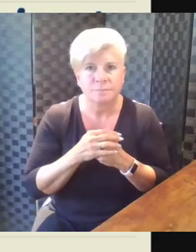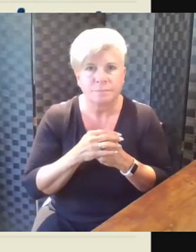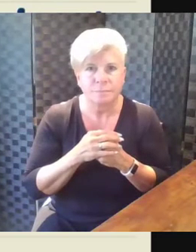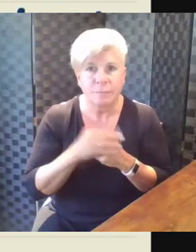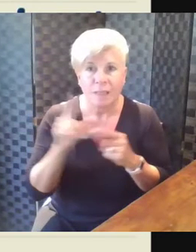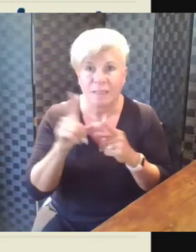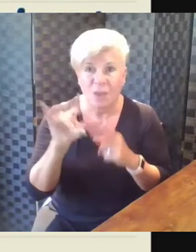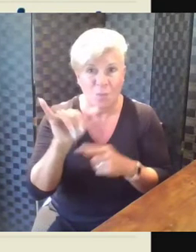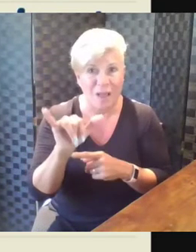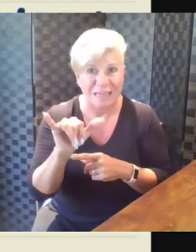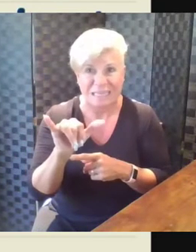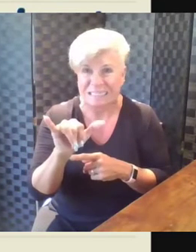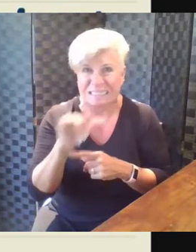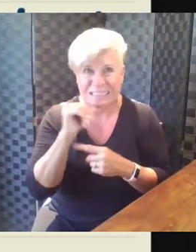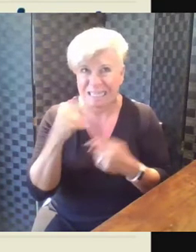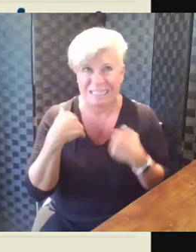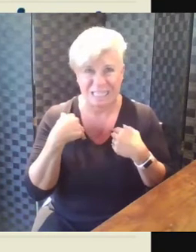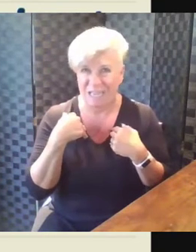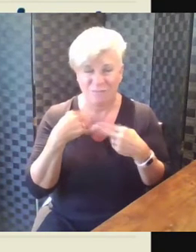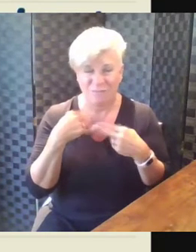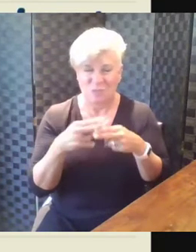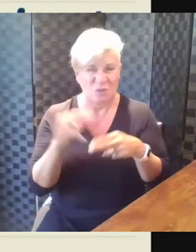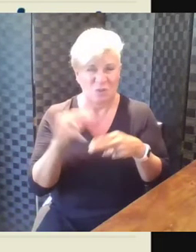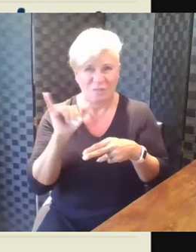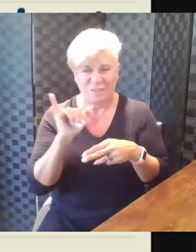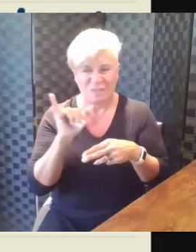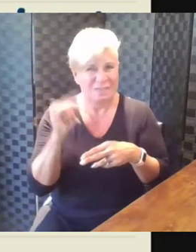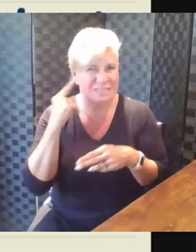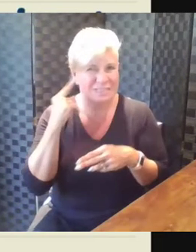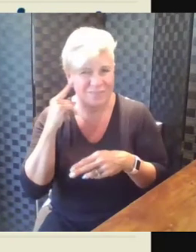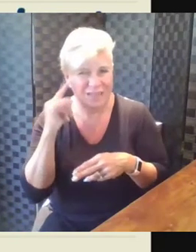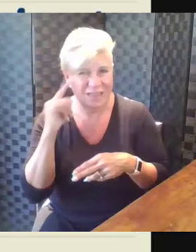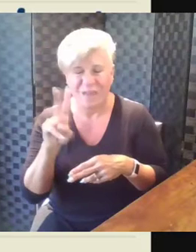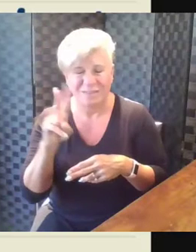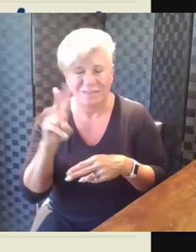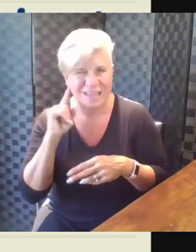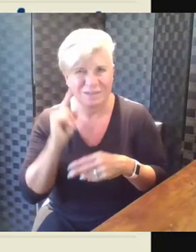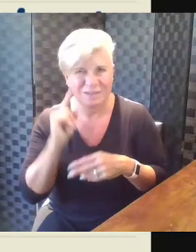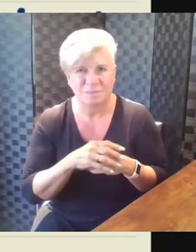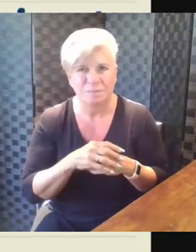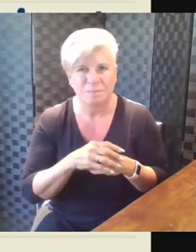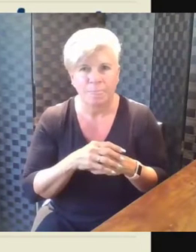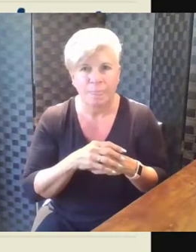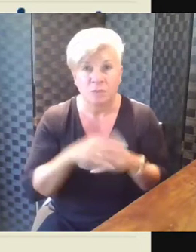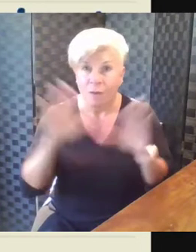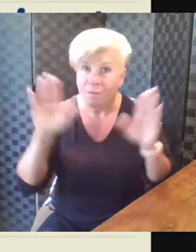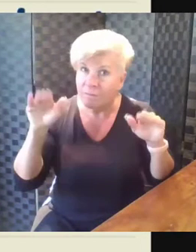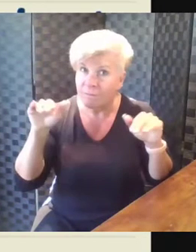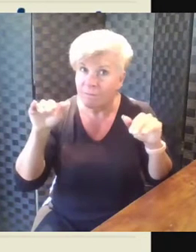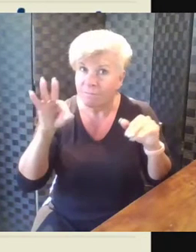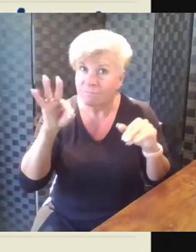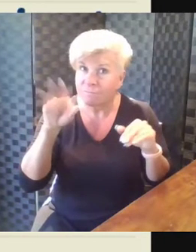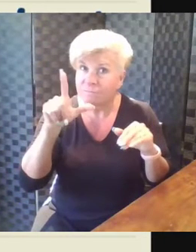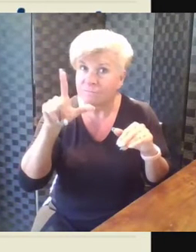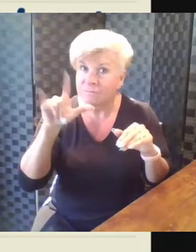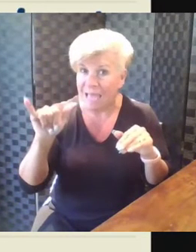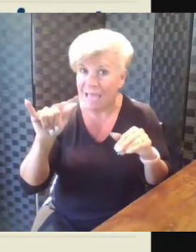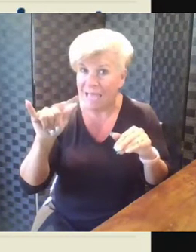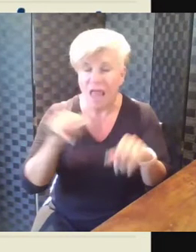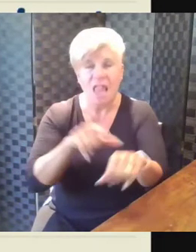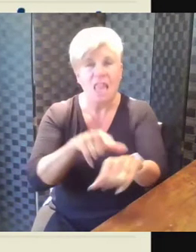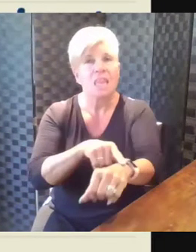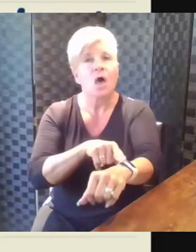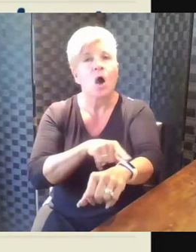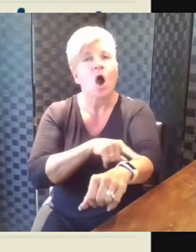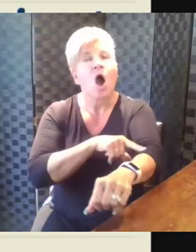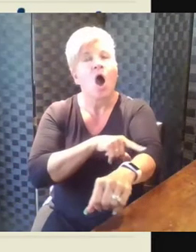The letter Y does not have a short vowel sound. So the word fly has a